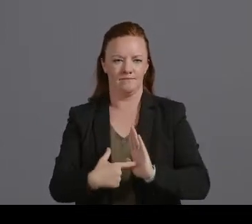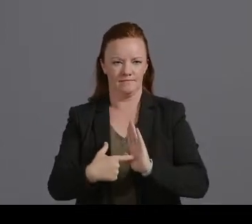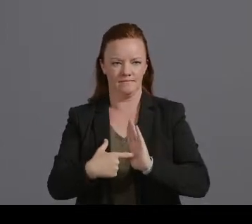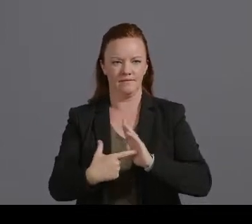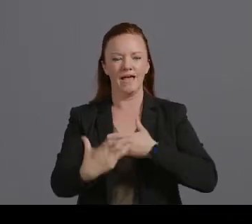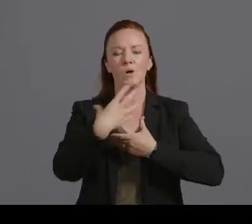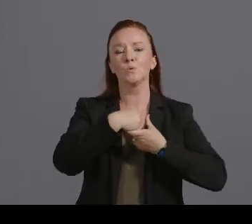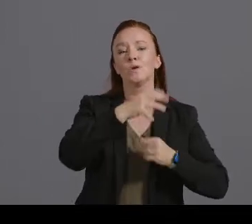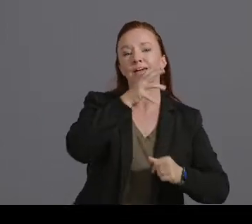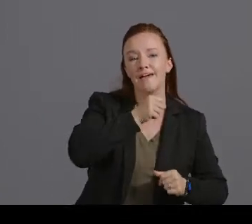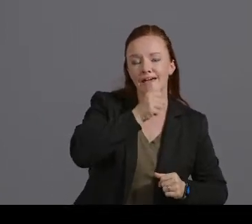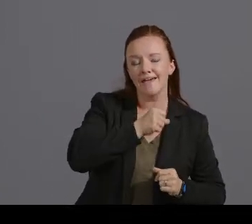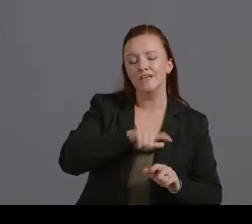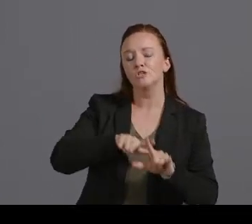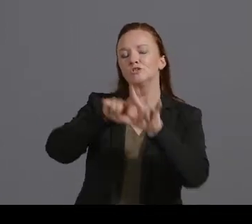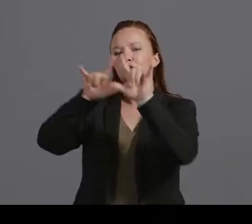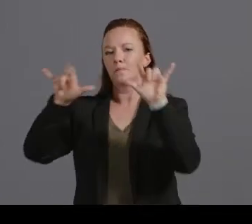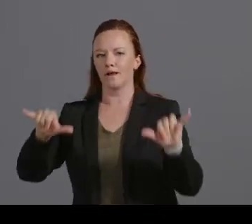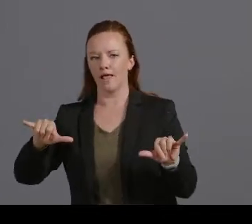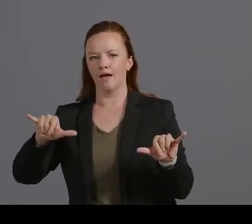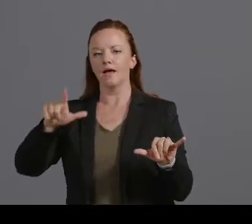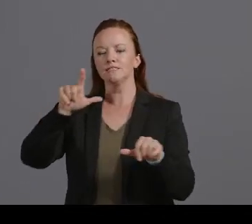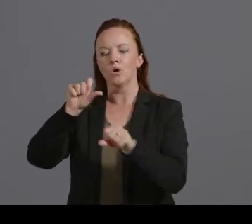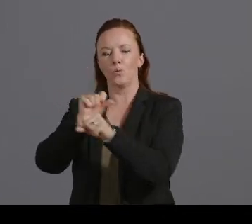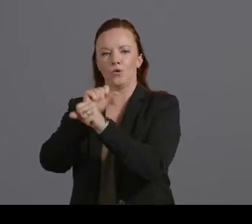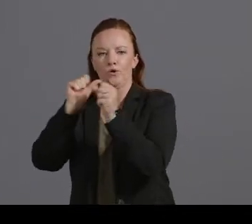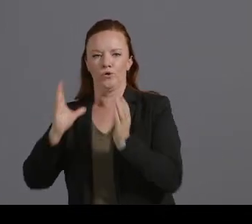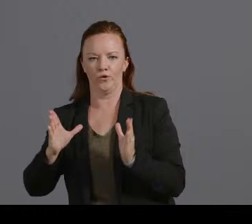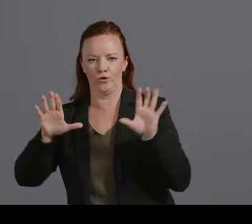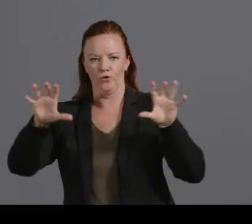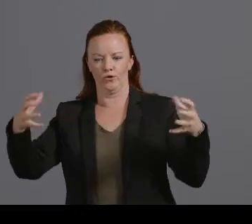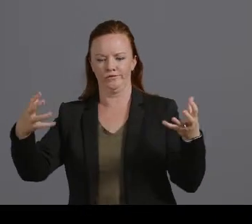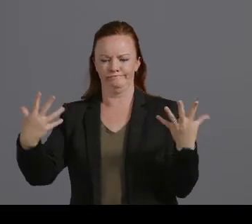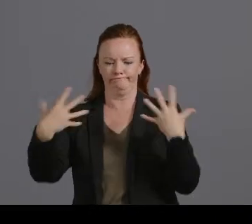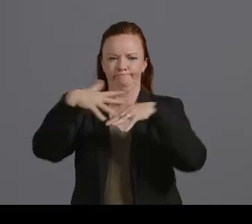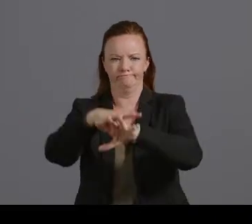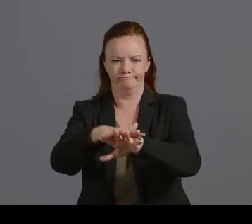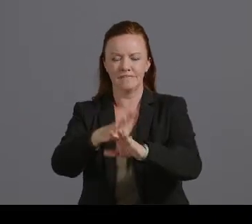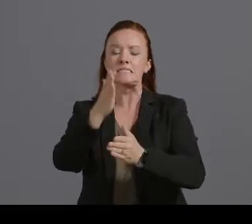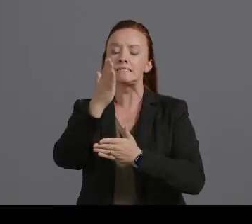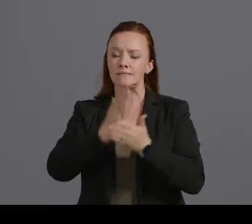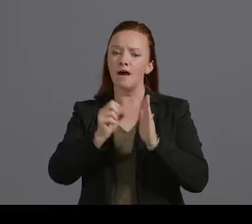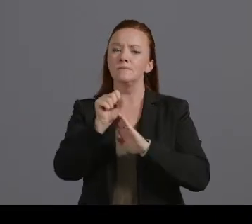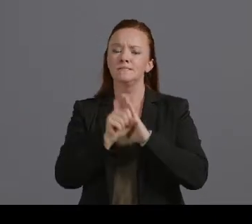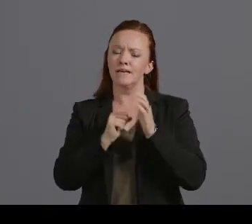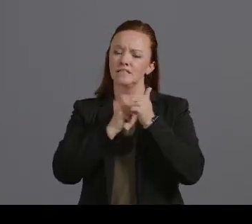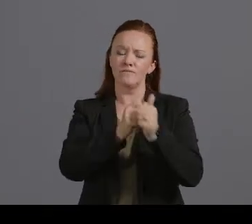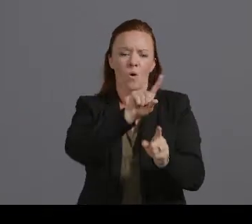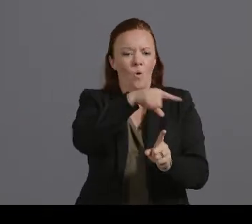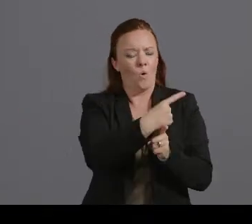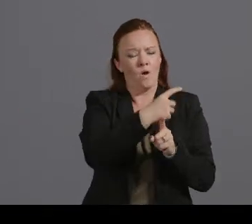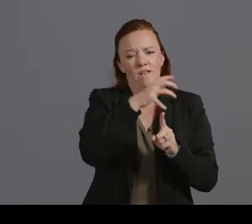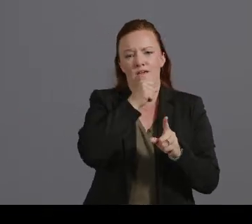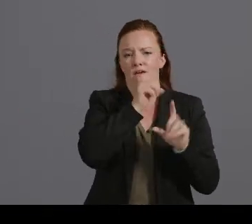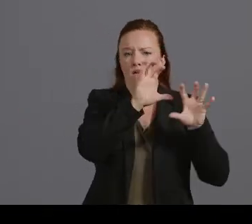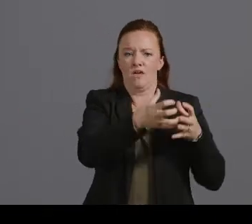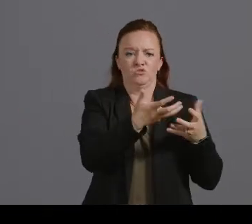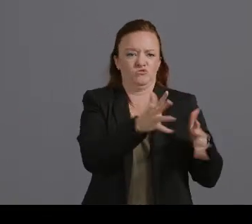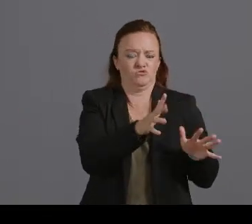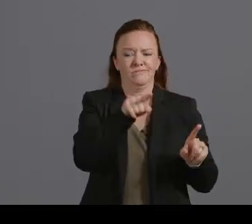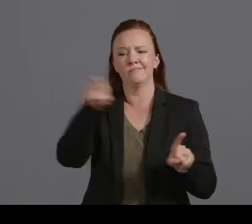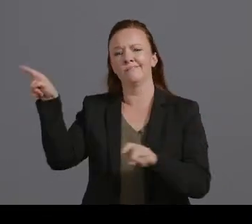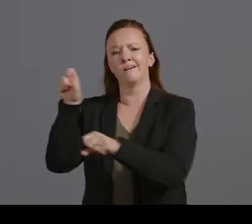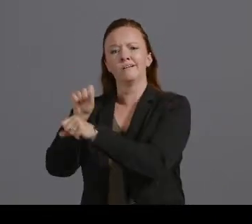workers. Some states, as we've been watching, have moved to a truly age-based prioritization. We still wanted to make sure